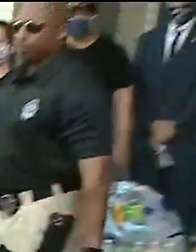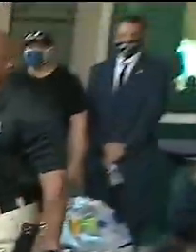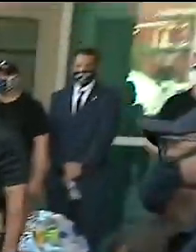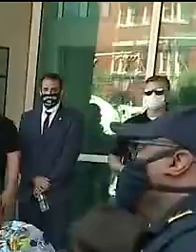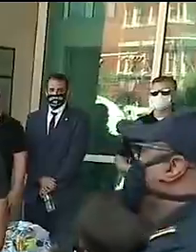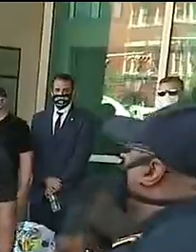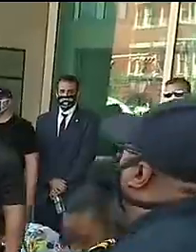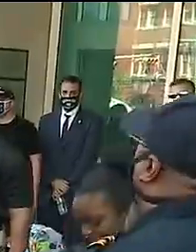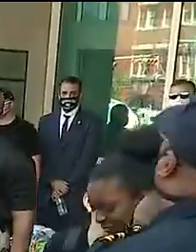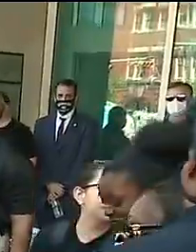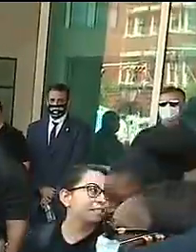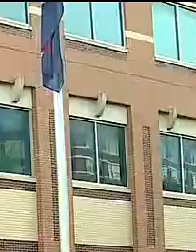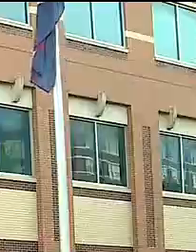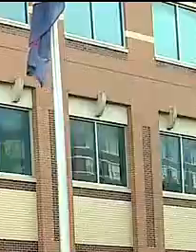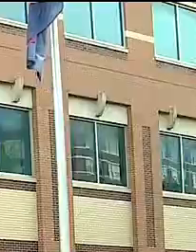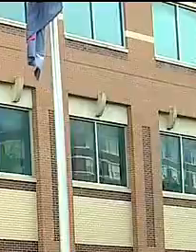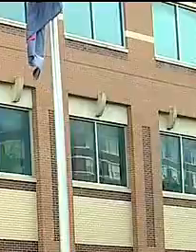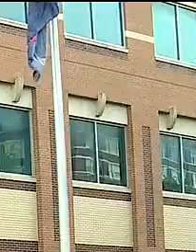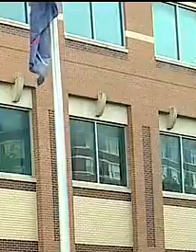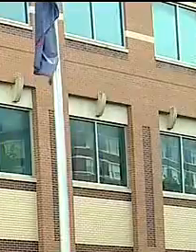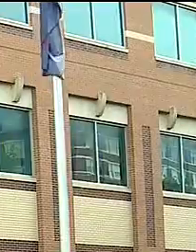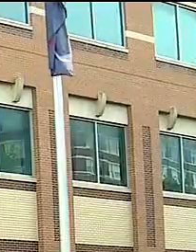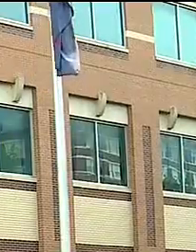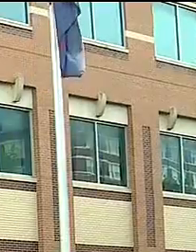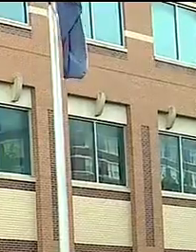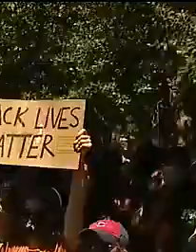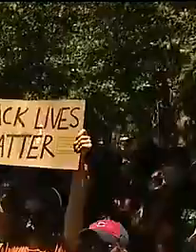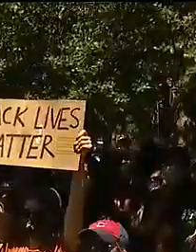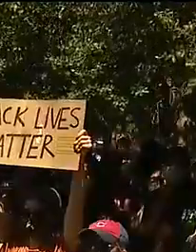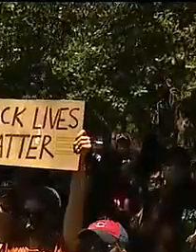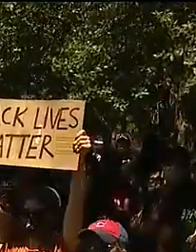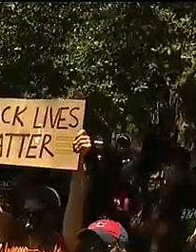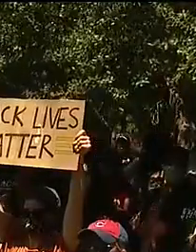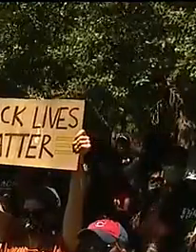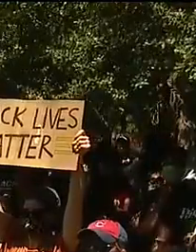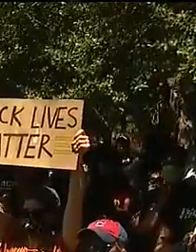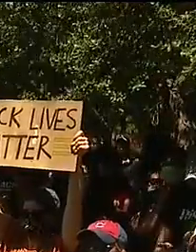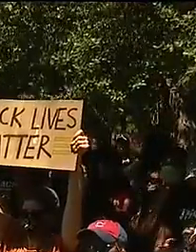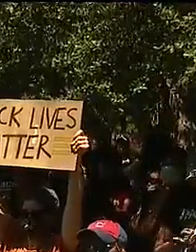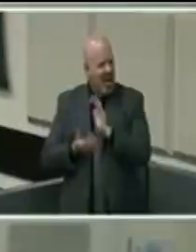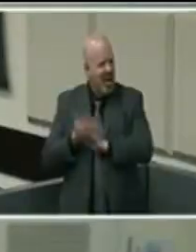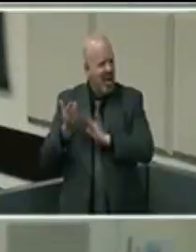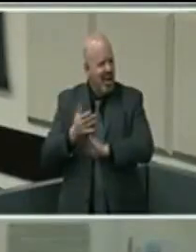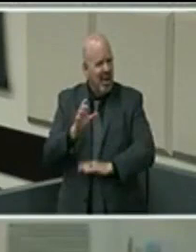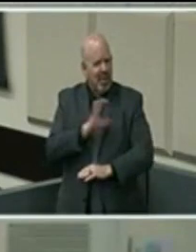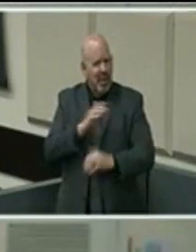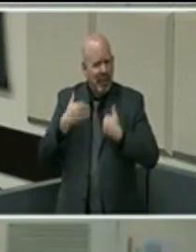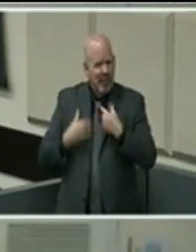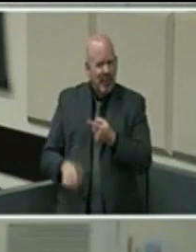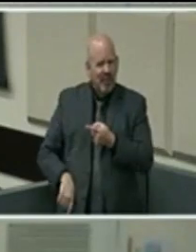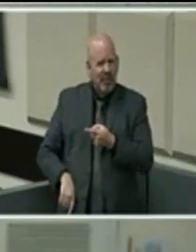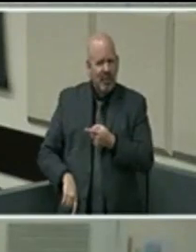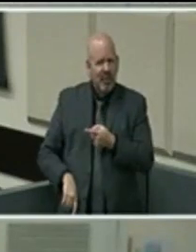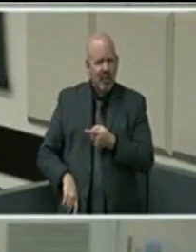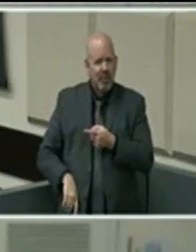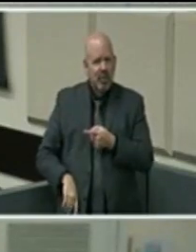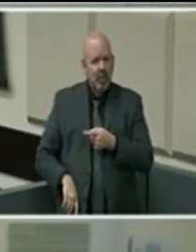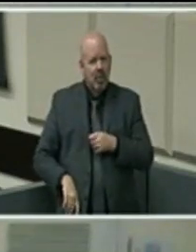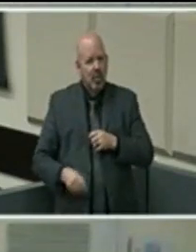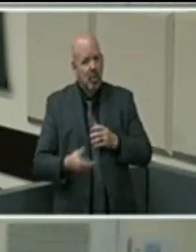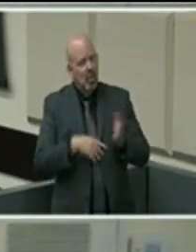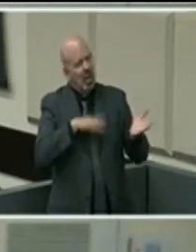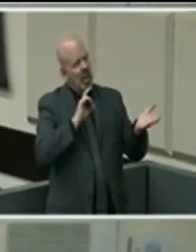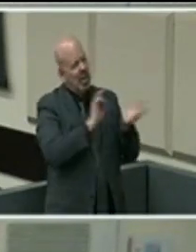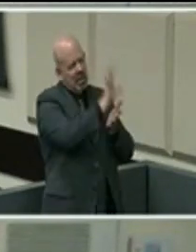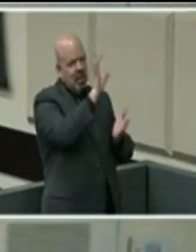city funds the police department and take a look at other ways city funding can be used. Nobody is saying that we don't need police